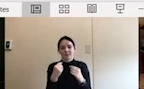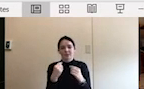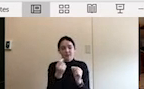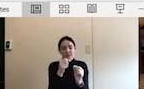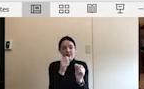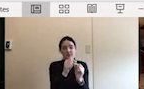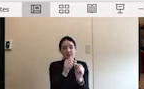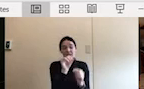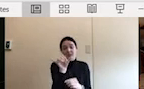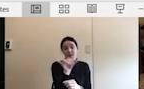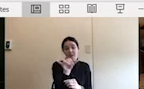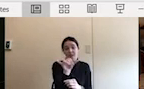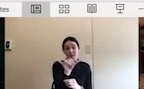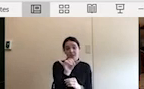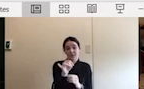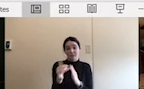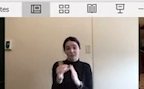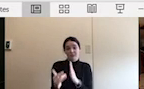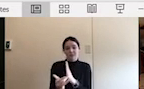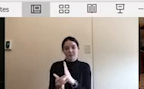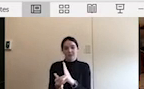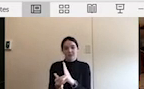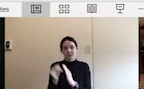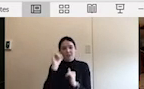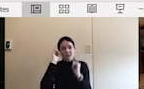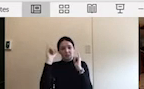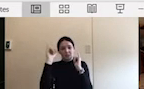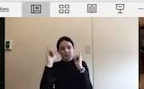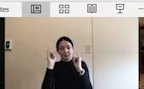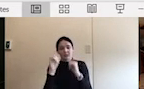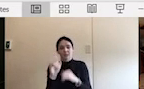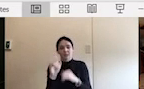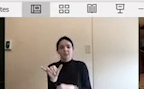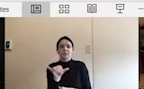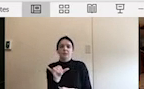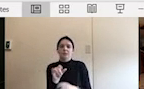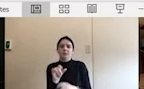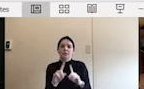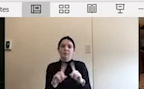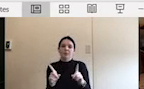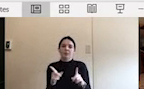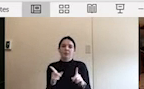The ideas are pretty much the same, but they use a little bit more material.